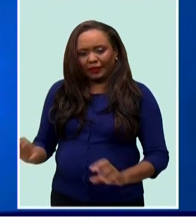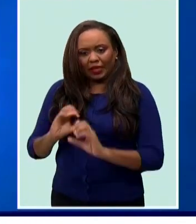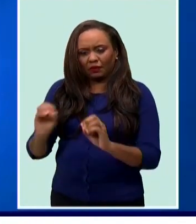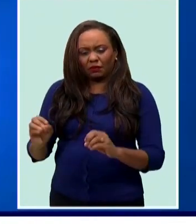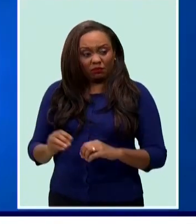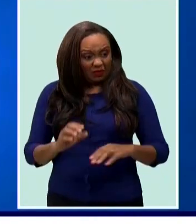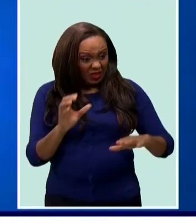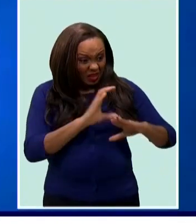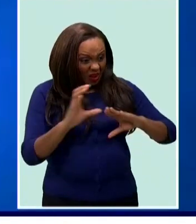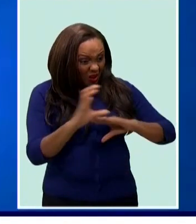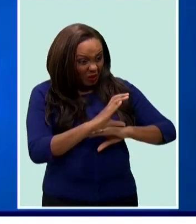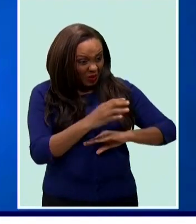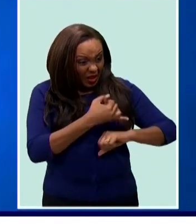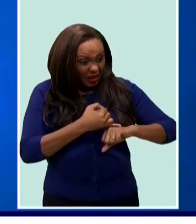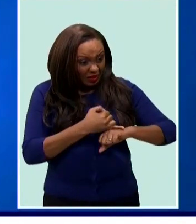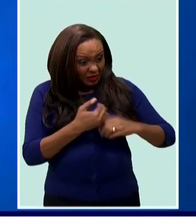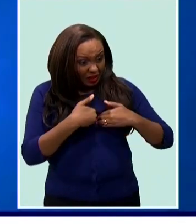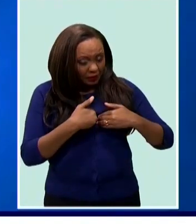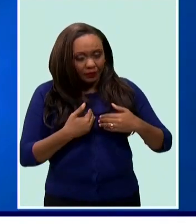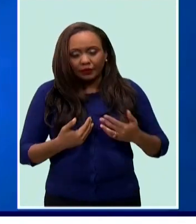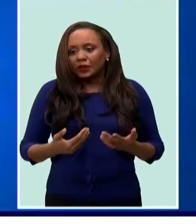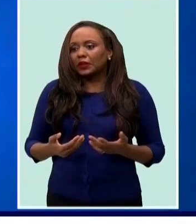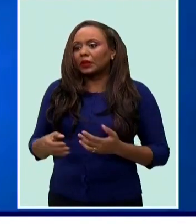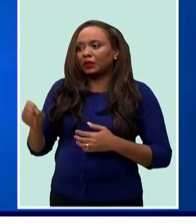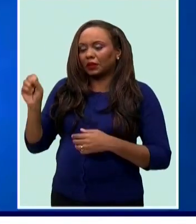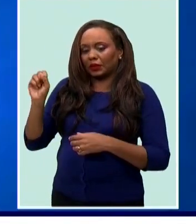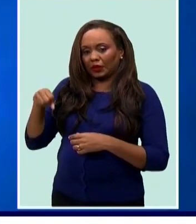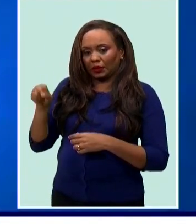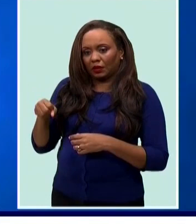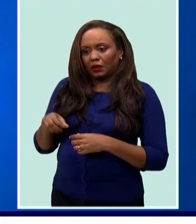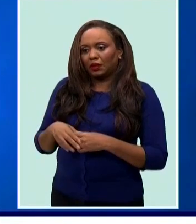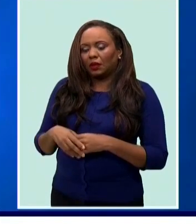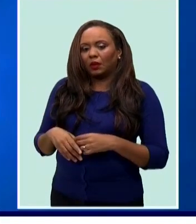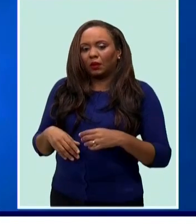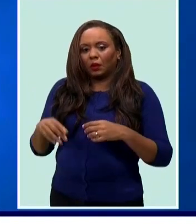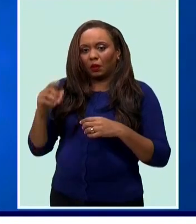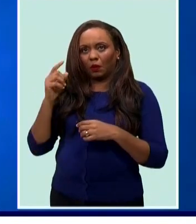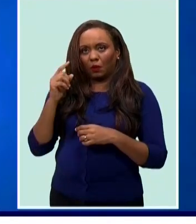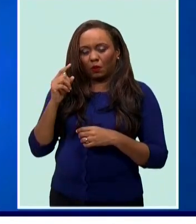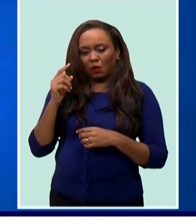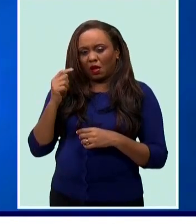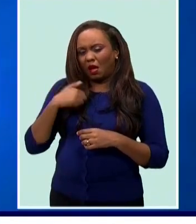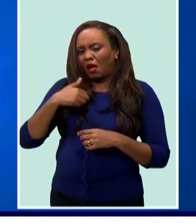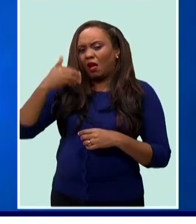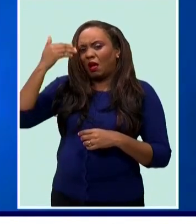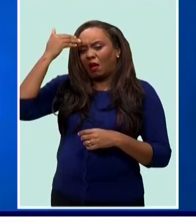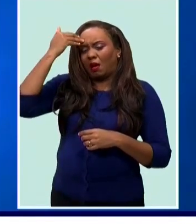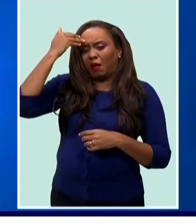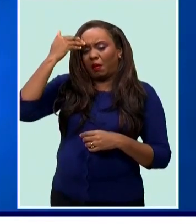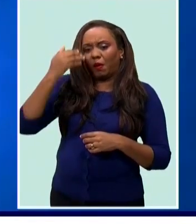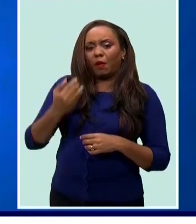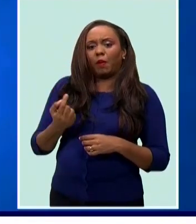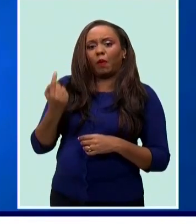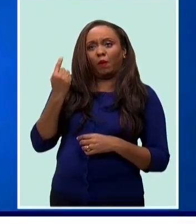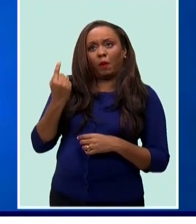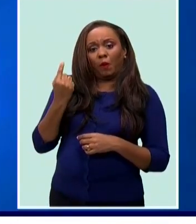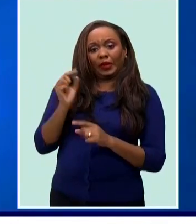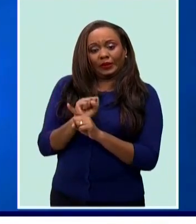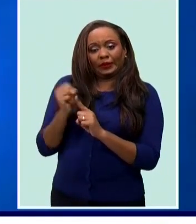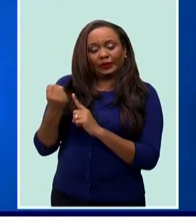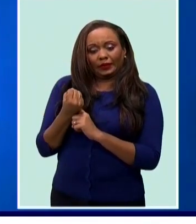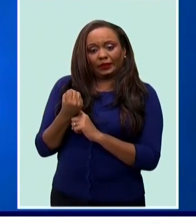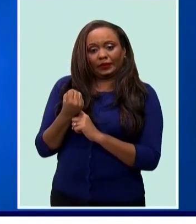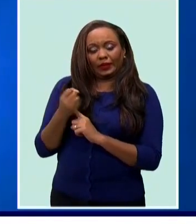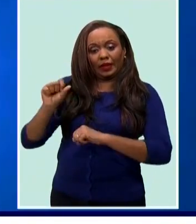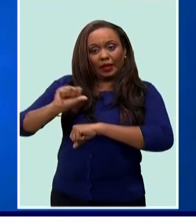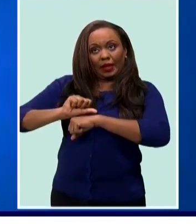the region? Anything close to home? Well, yes, there have been imported cases. I know of an imported case